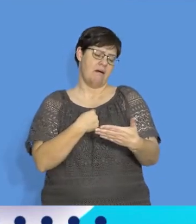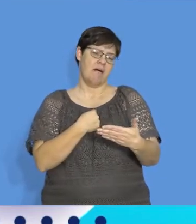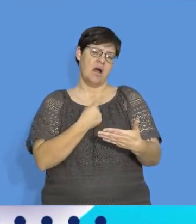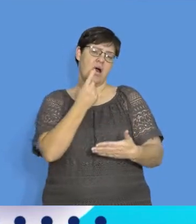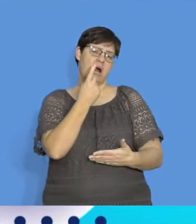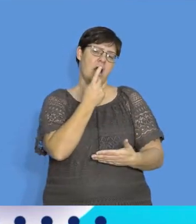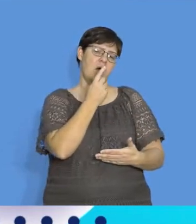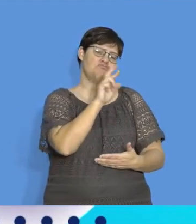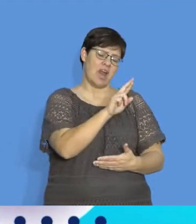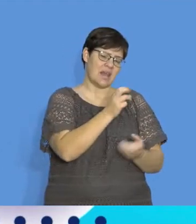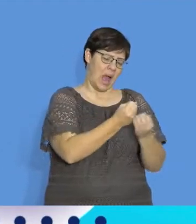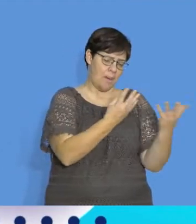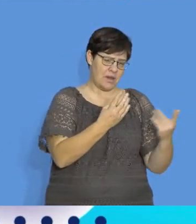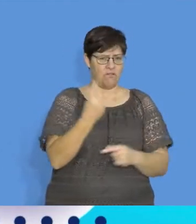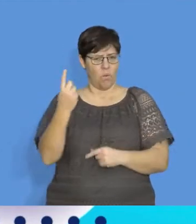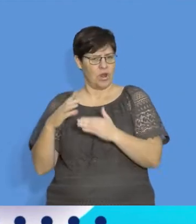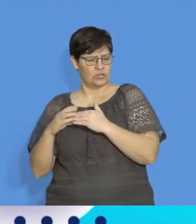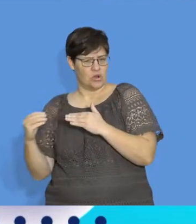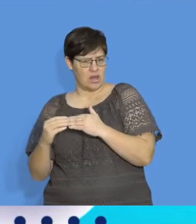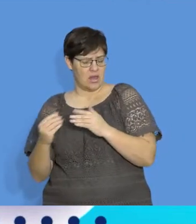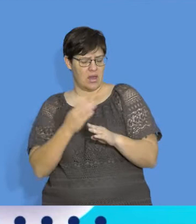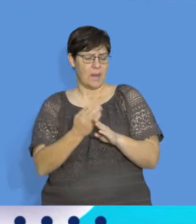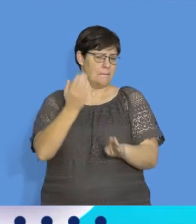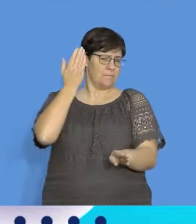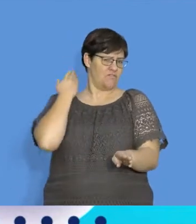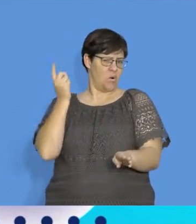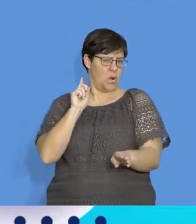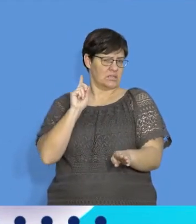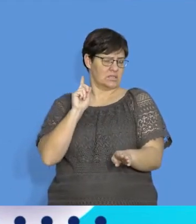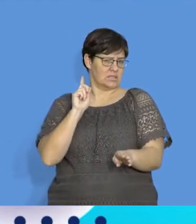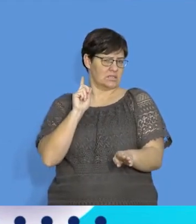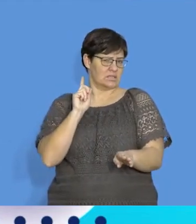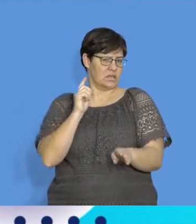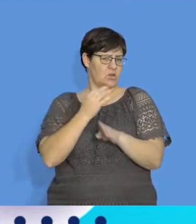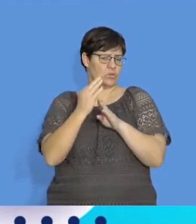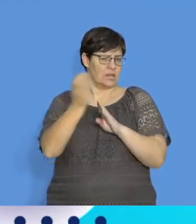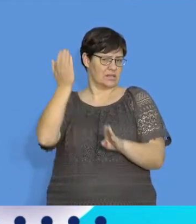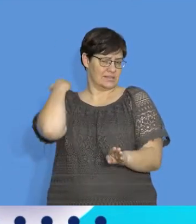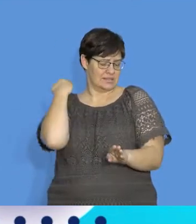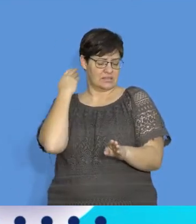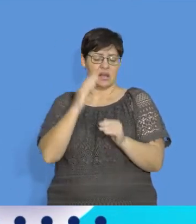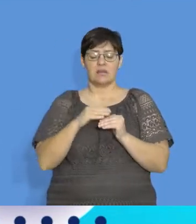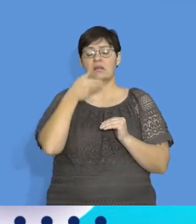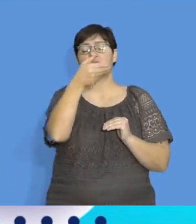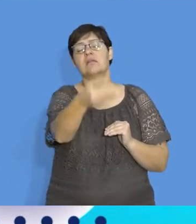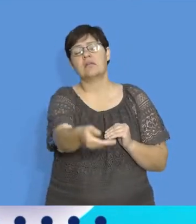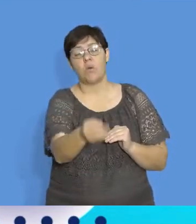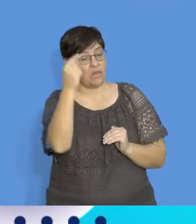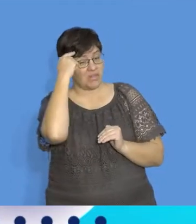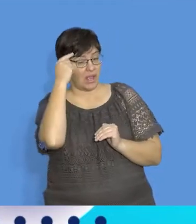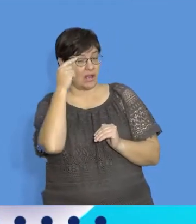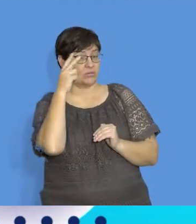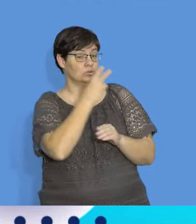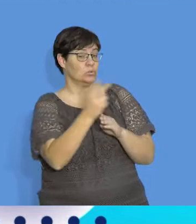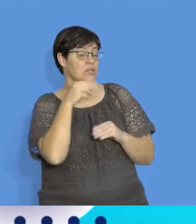to the dollar, and look at what it was 3 weeks ago, and what do you think would look like in 3 weeks'